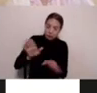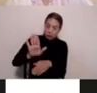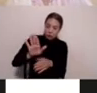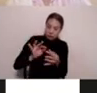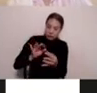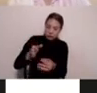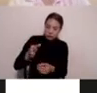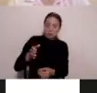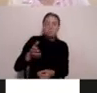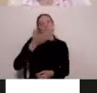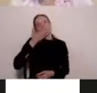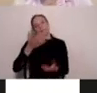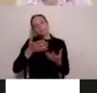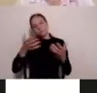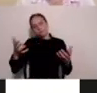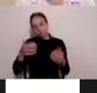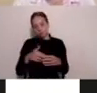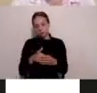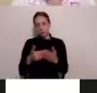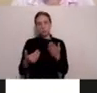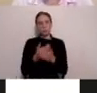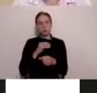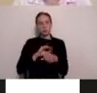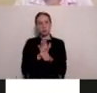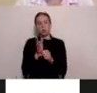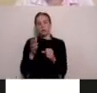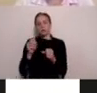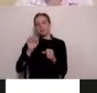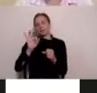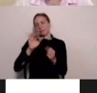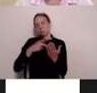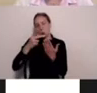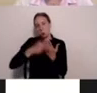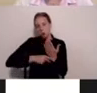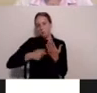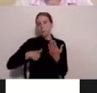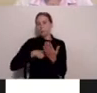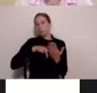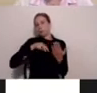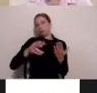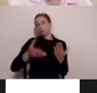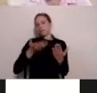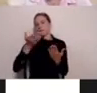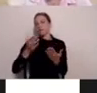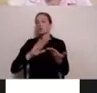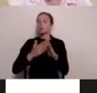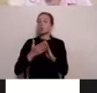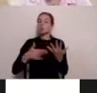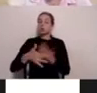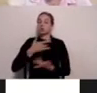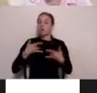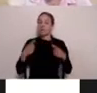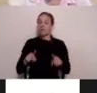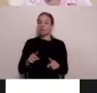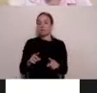Yes, thank you so much. So new COVID-19 programs that we are looking at are offering community social events so that our